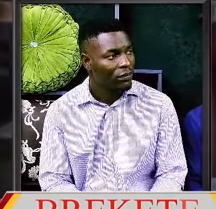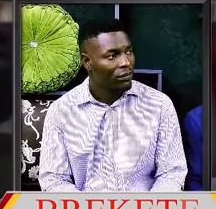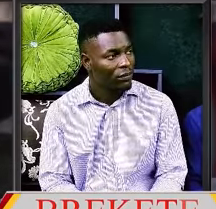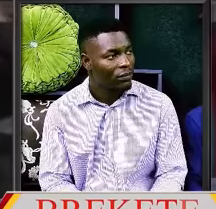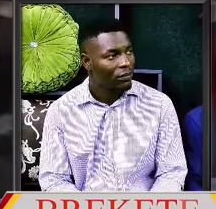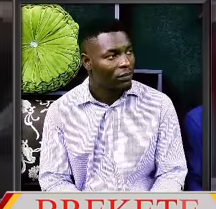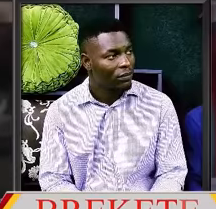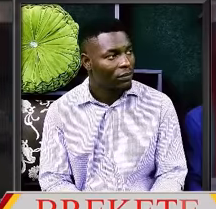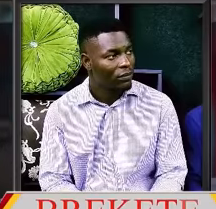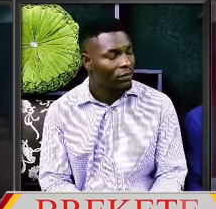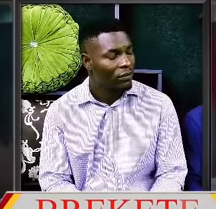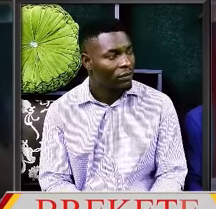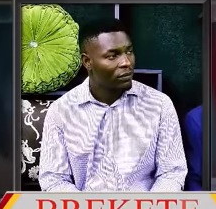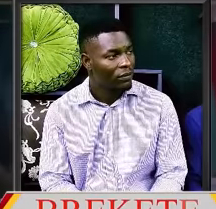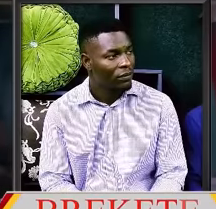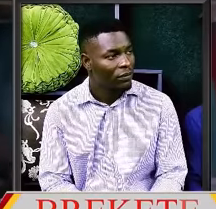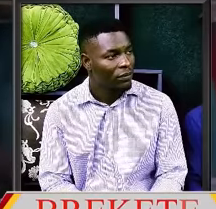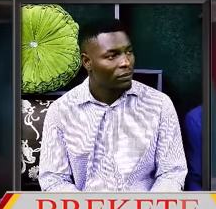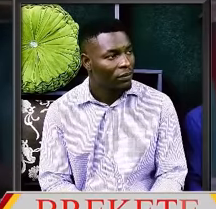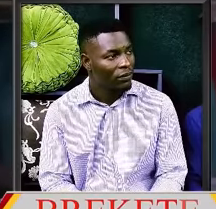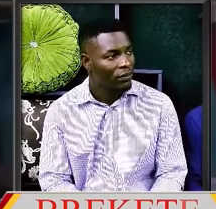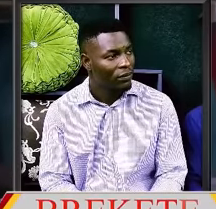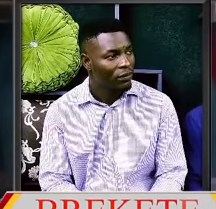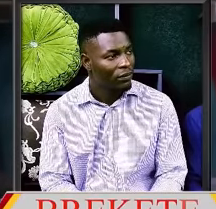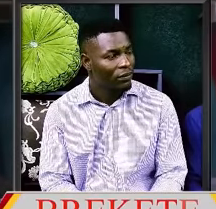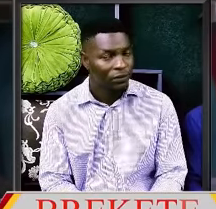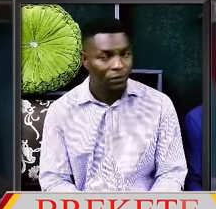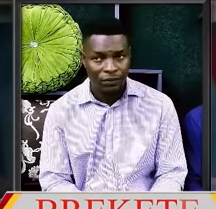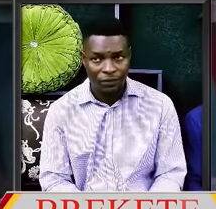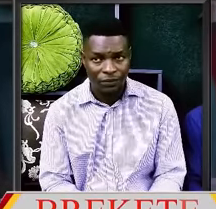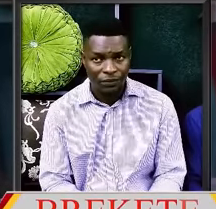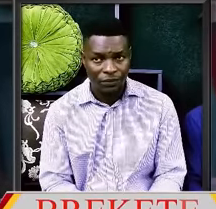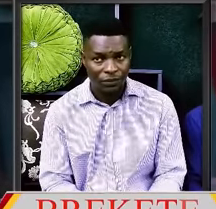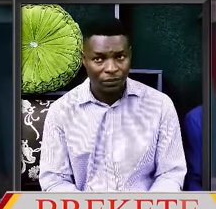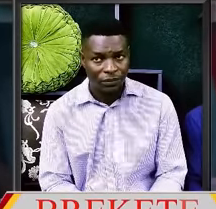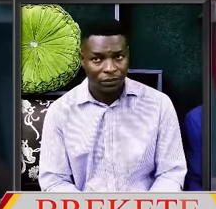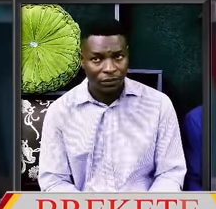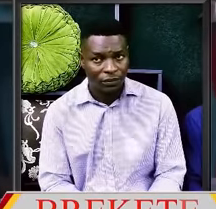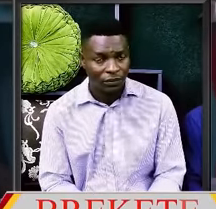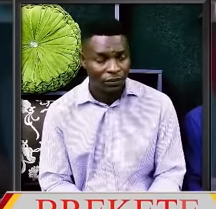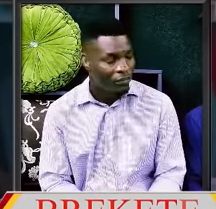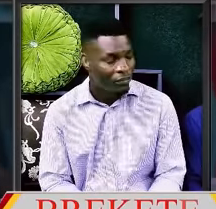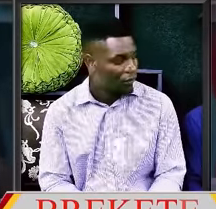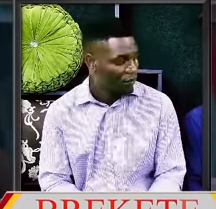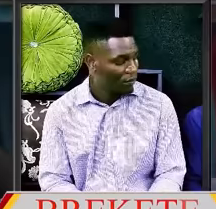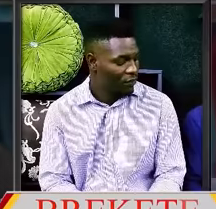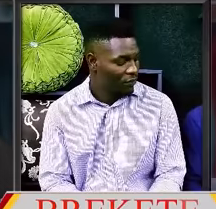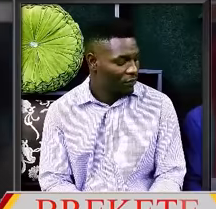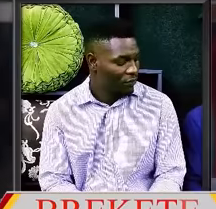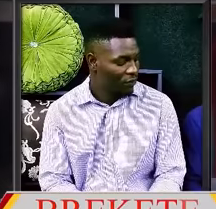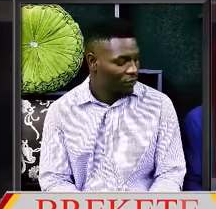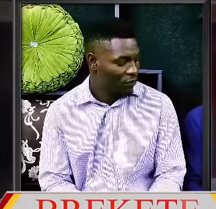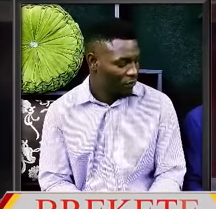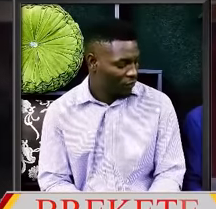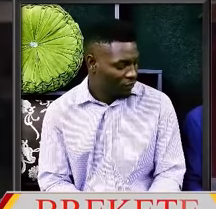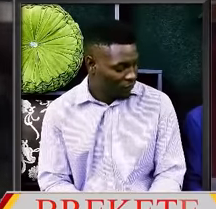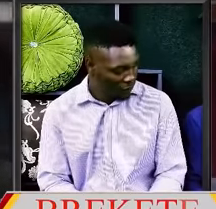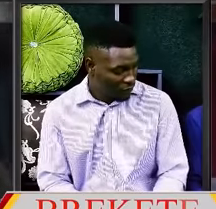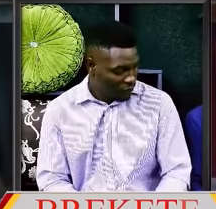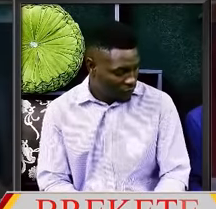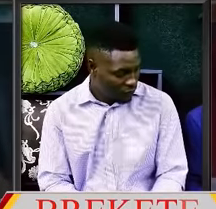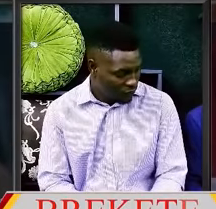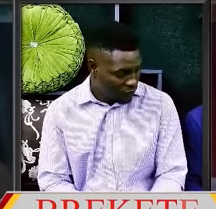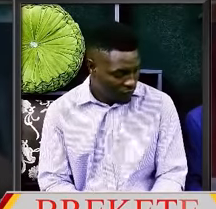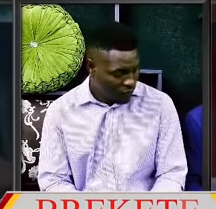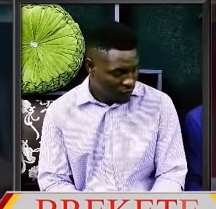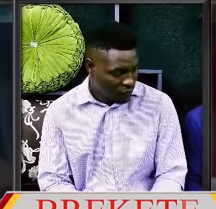dead. Said, okay, fast forward to when he got to the house. He got to the house. Said, stop,